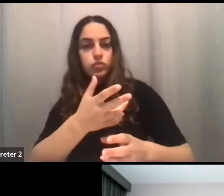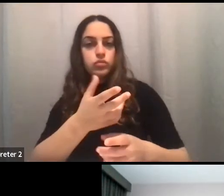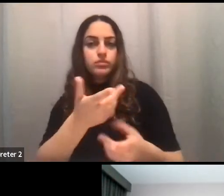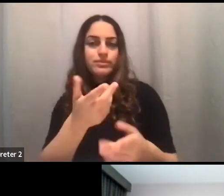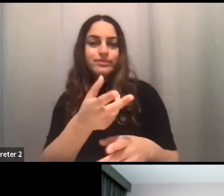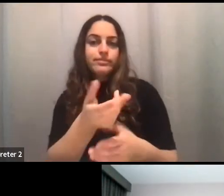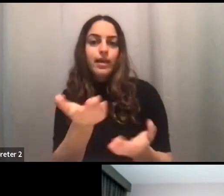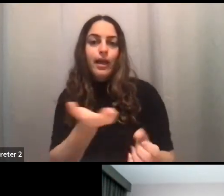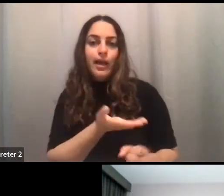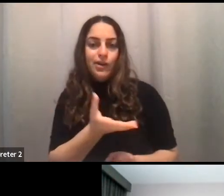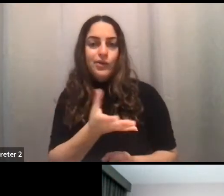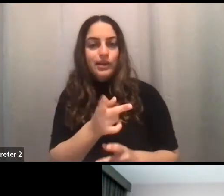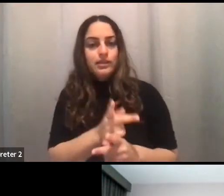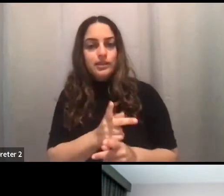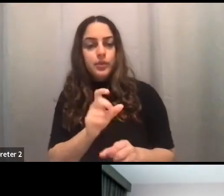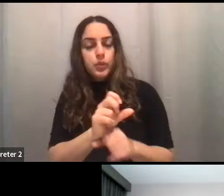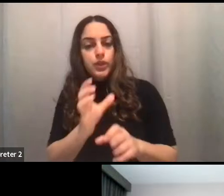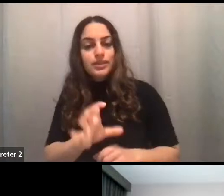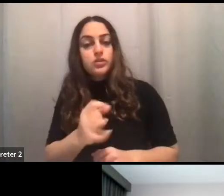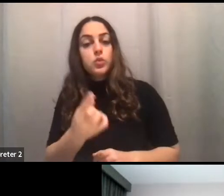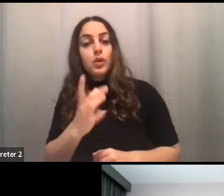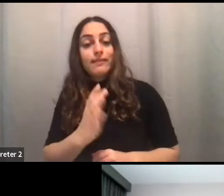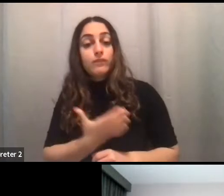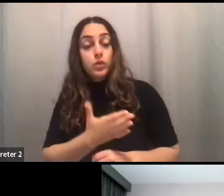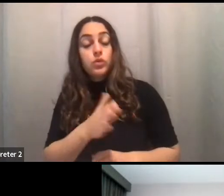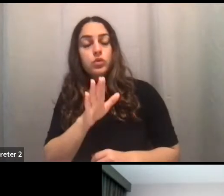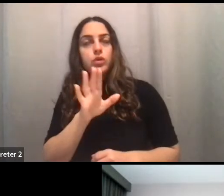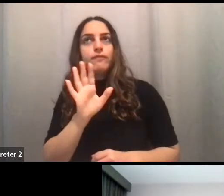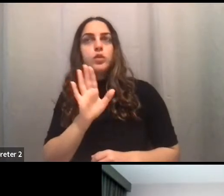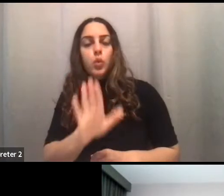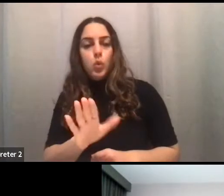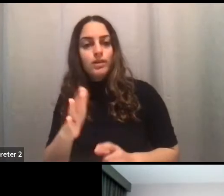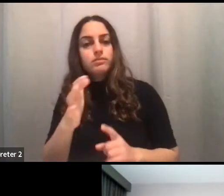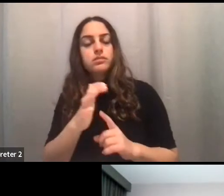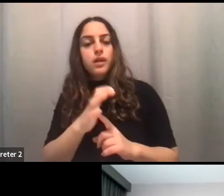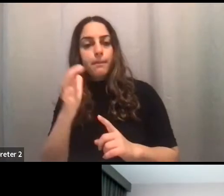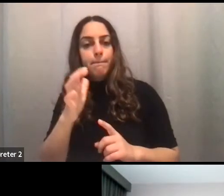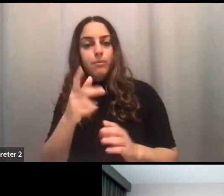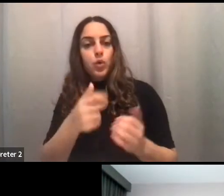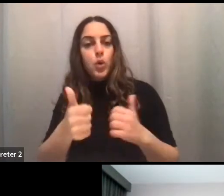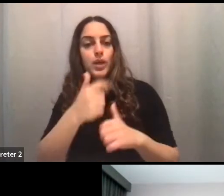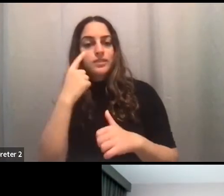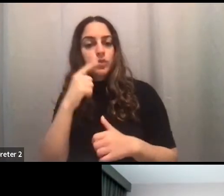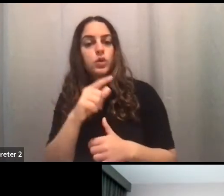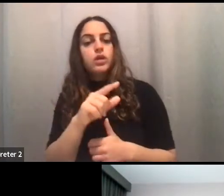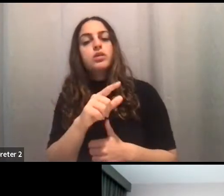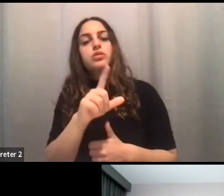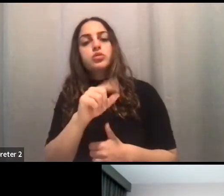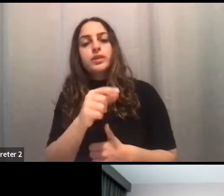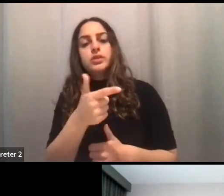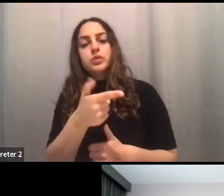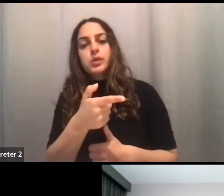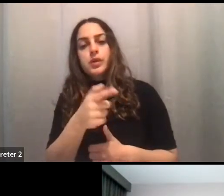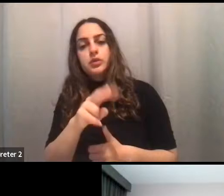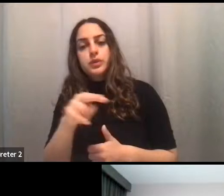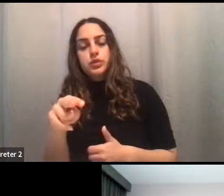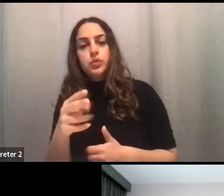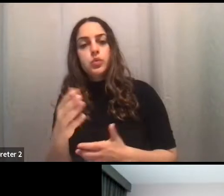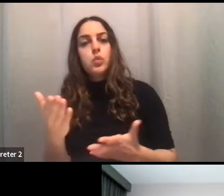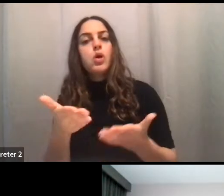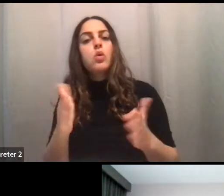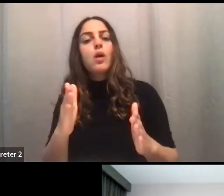top priorities for 2021 and 2022 in what ways could the eeoc be helpful to these